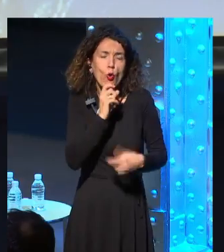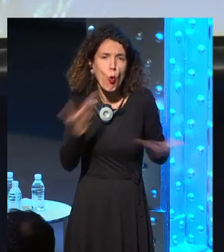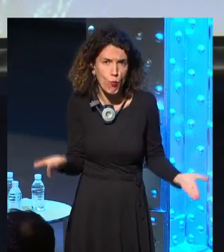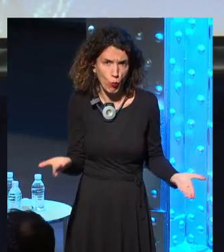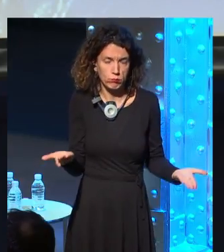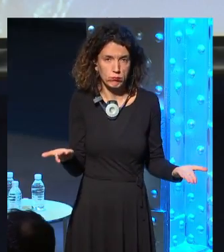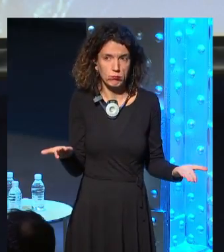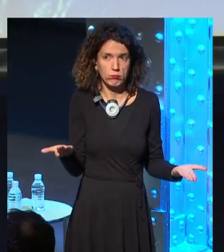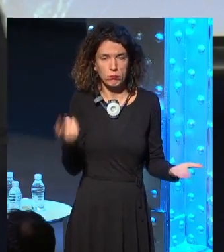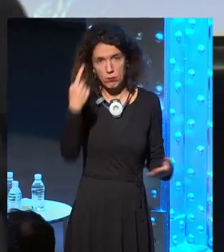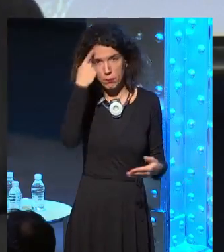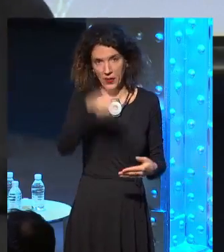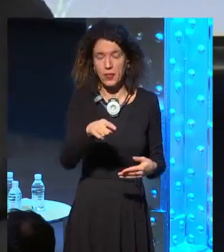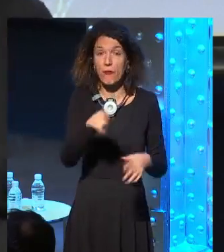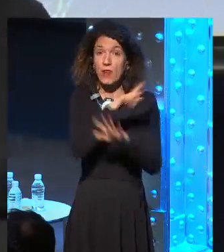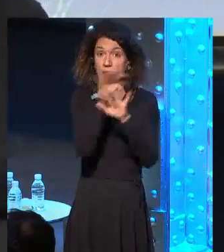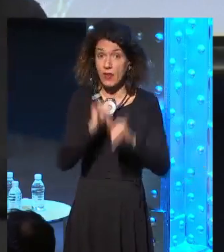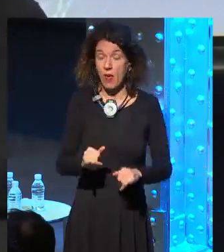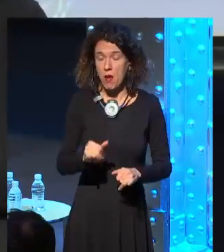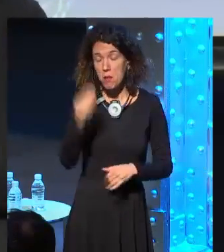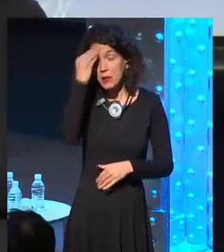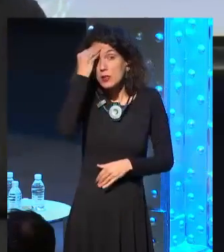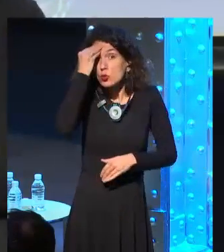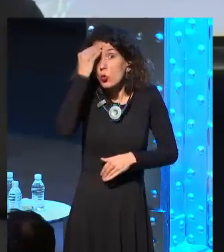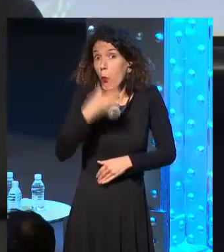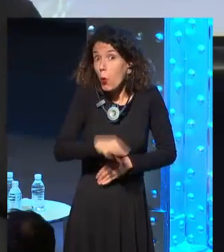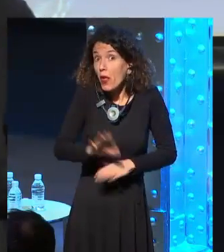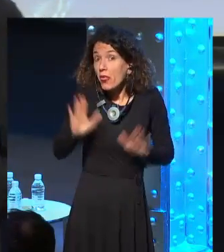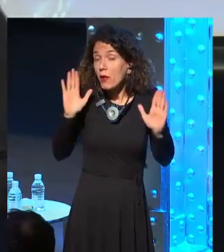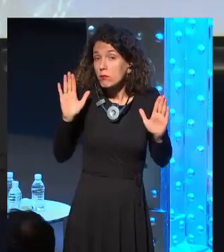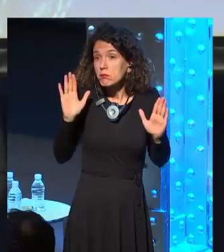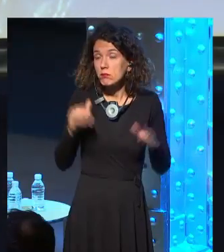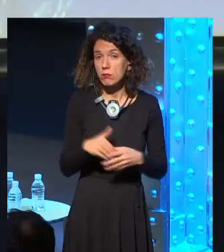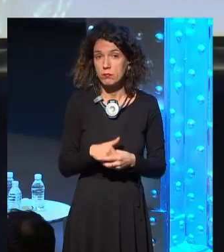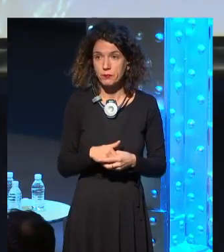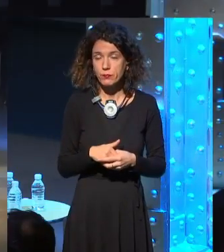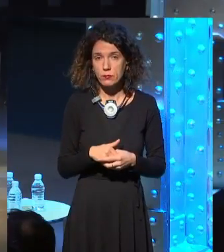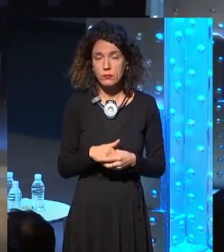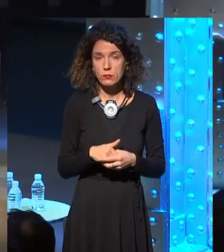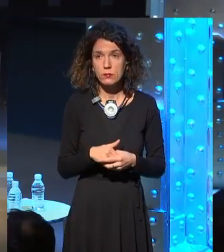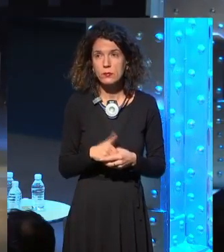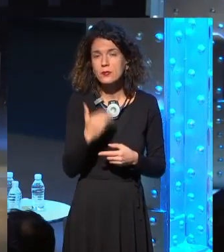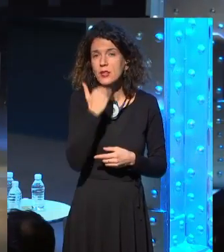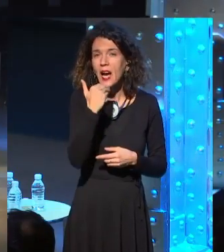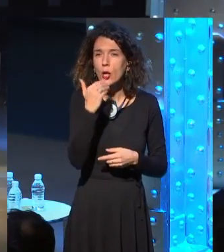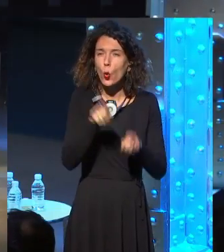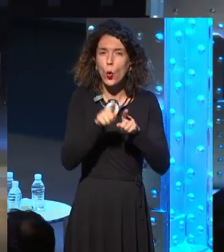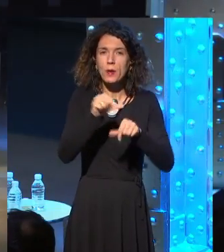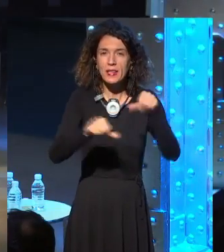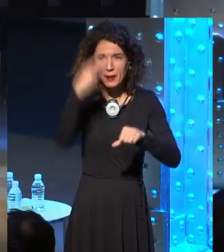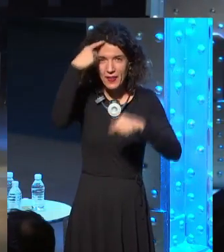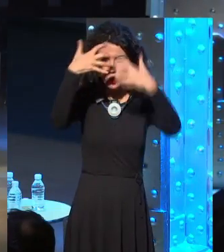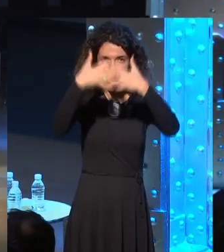guess happiness probably is brain chemistry and